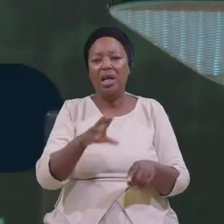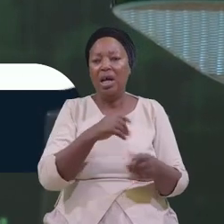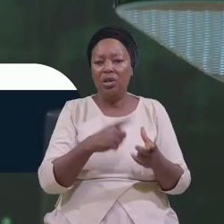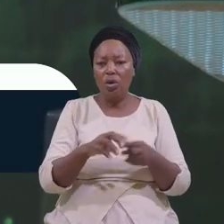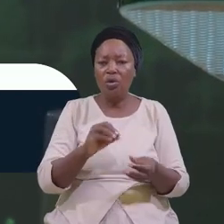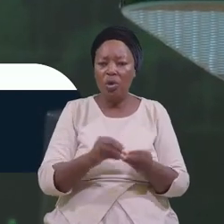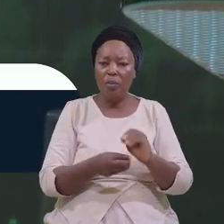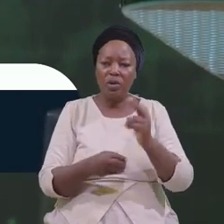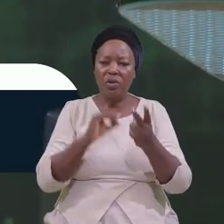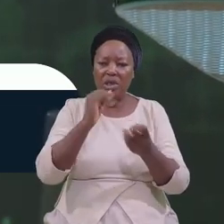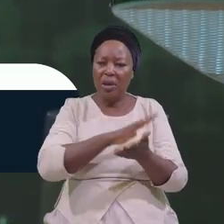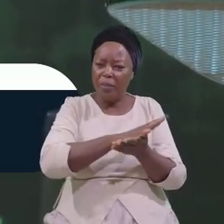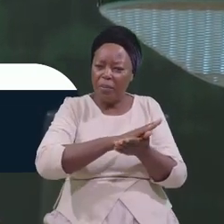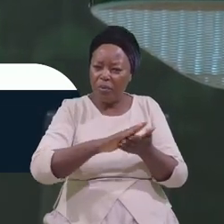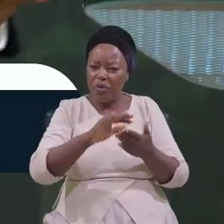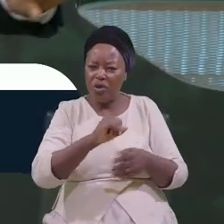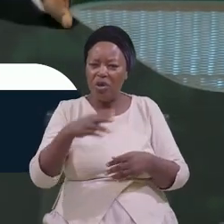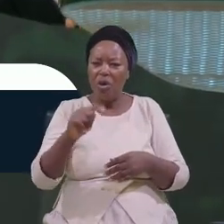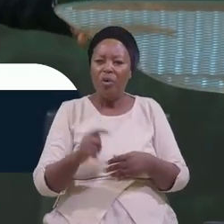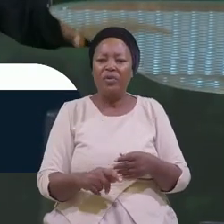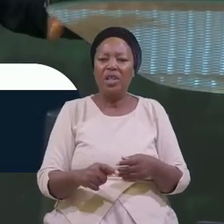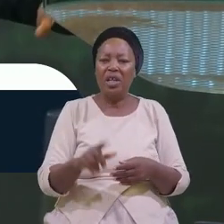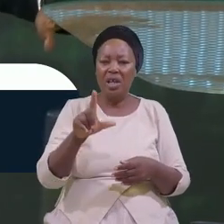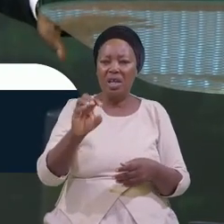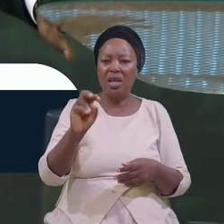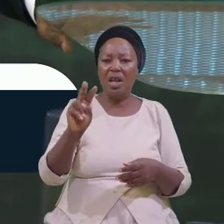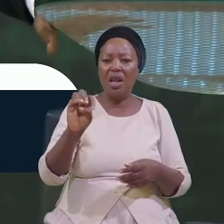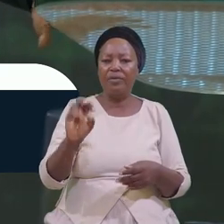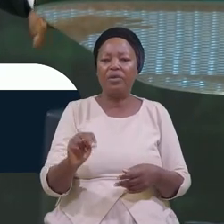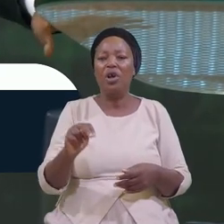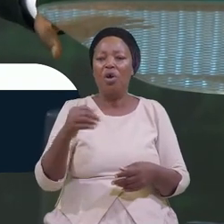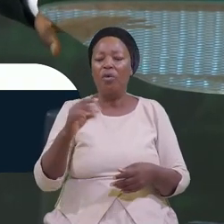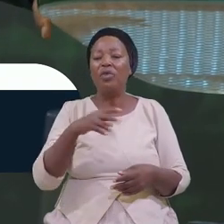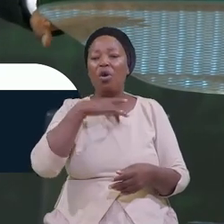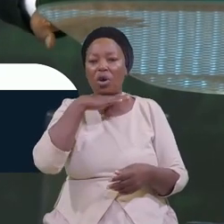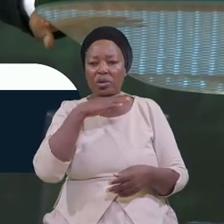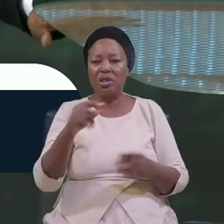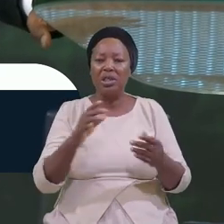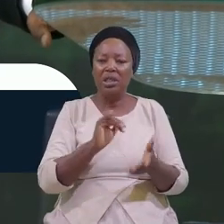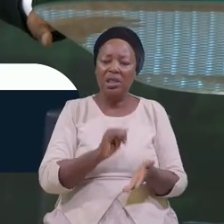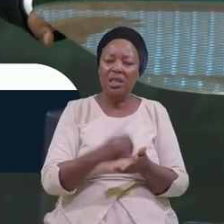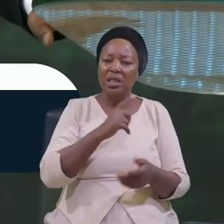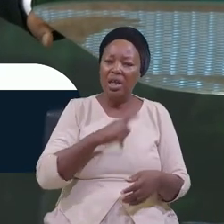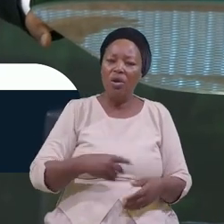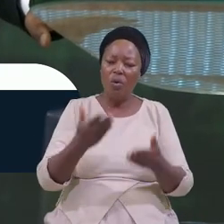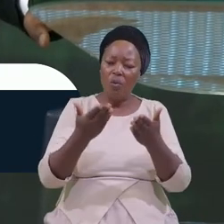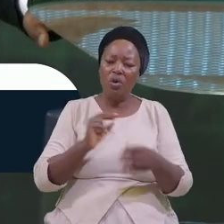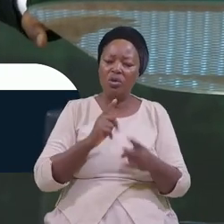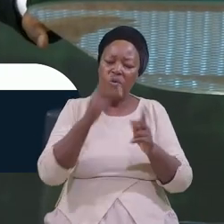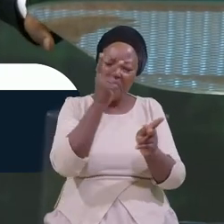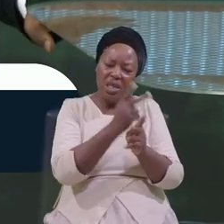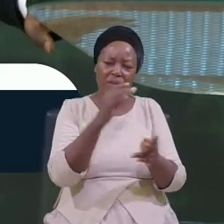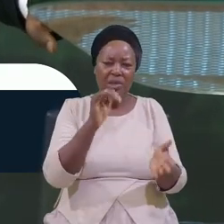the leaven of corruption. He wants us to keep, so keep the Passover feast that there will be